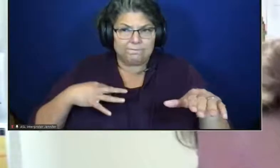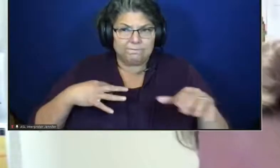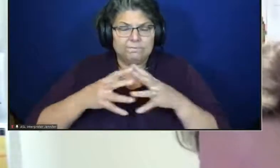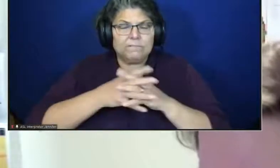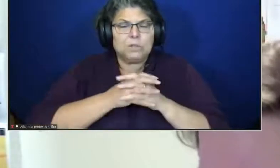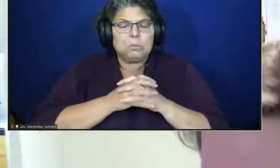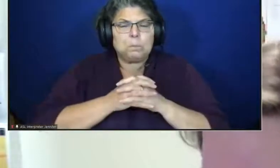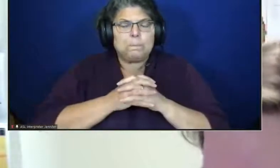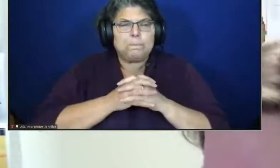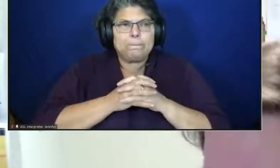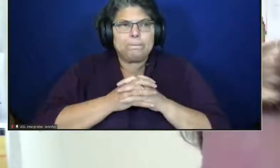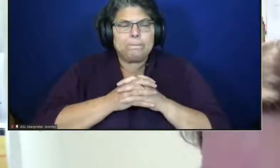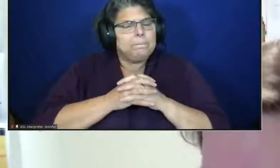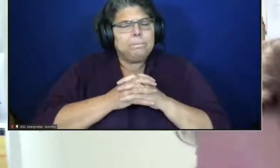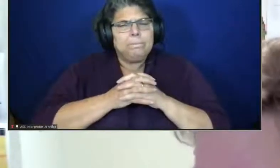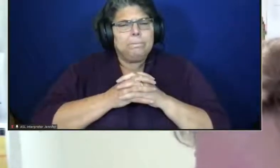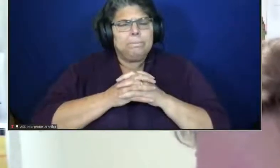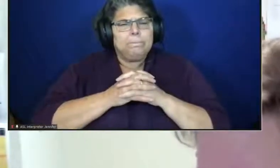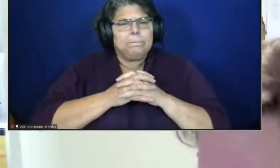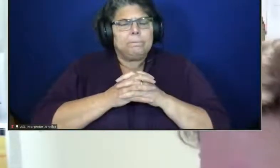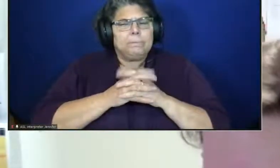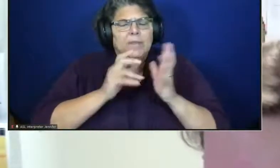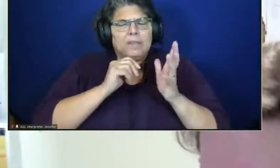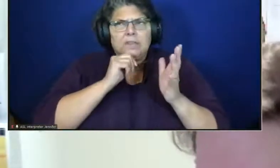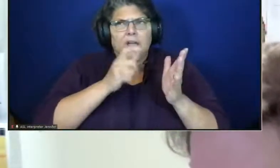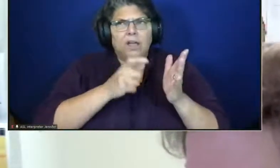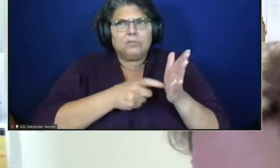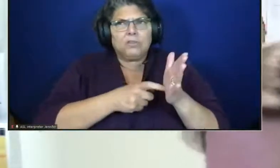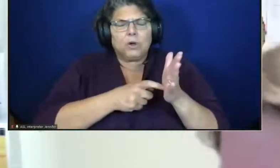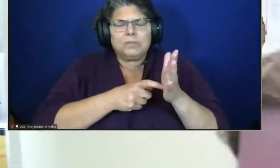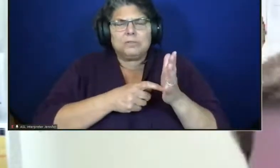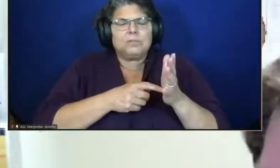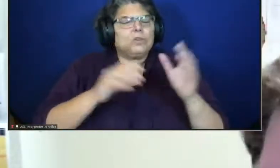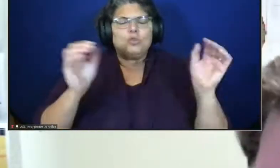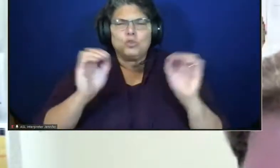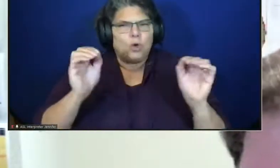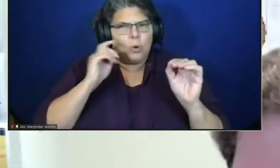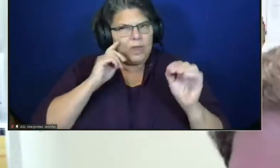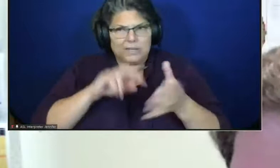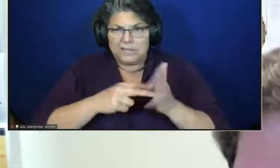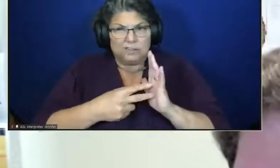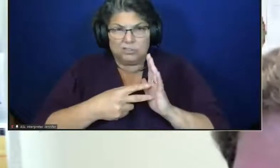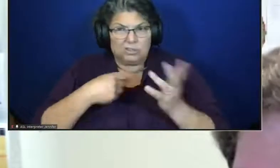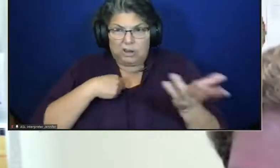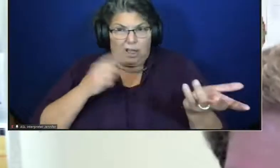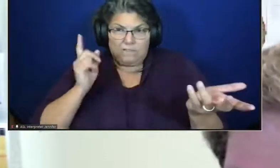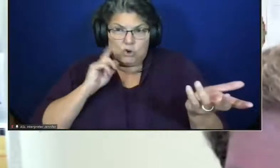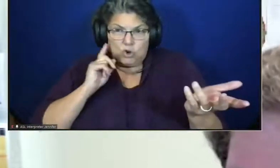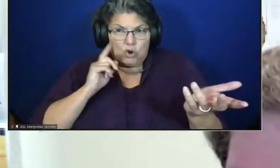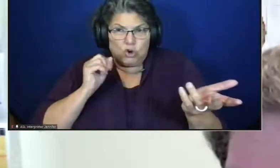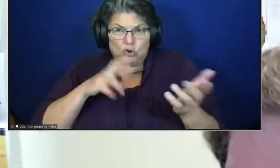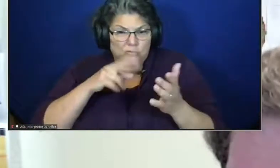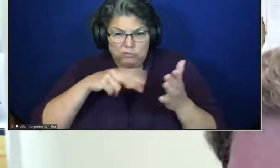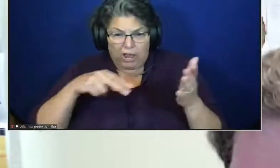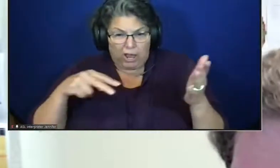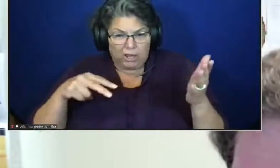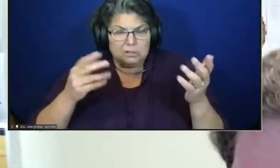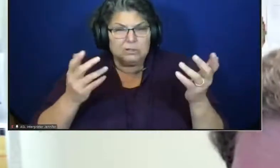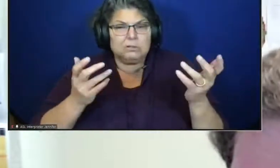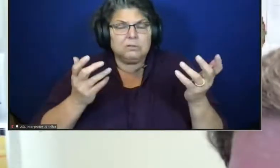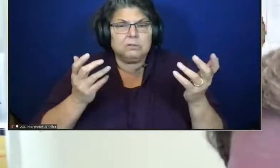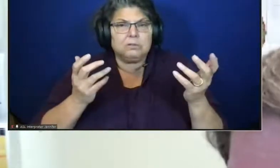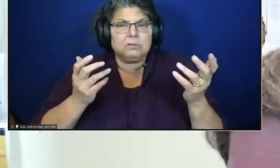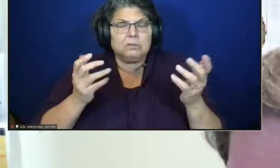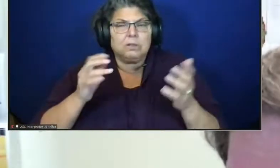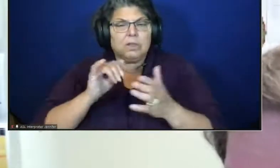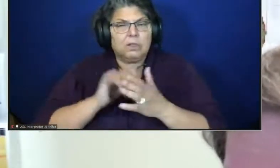they would not be required, and there's no intention that I've heard about or read about